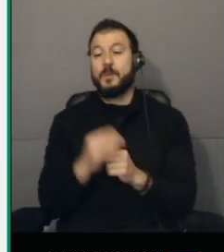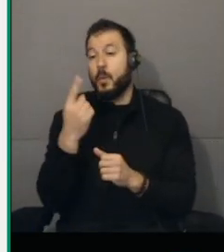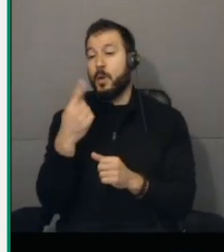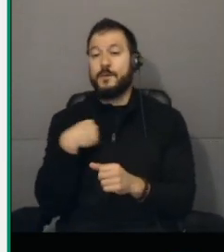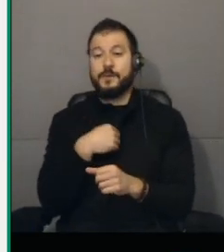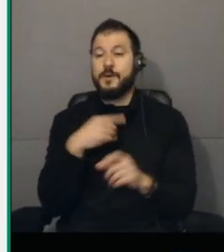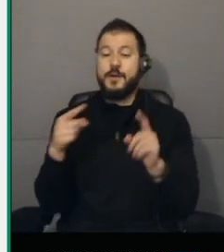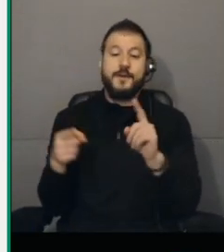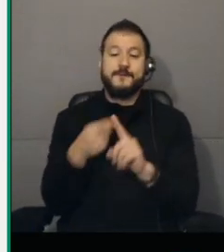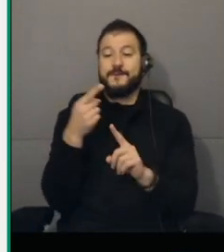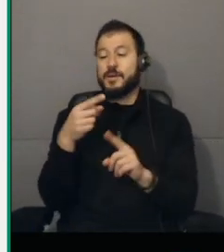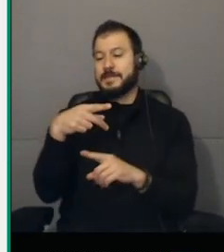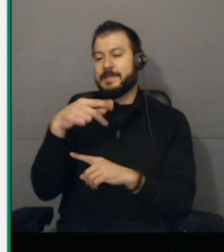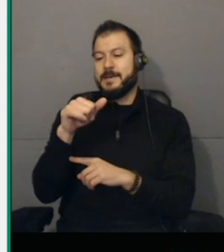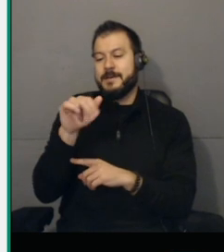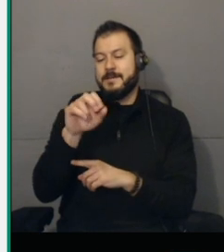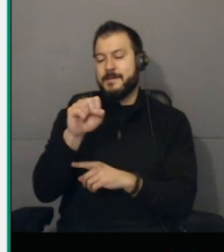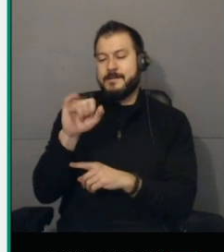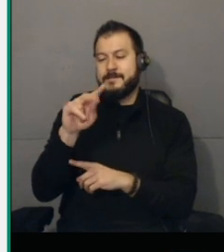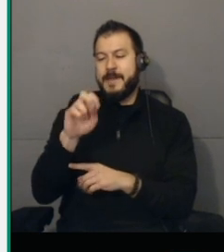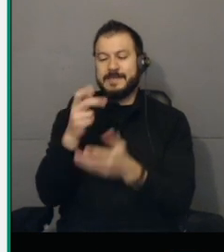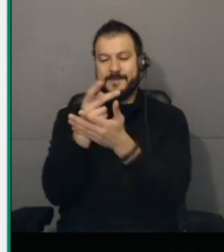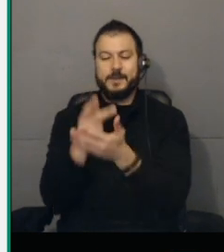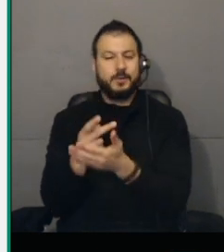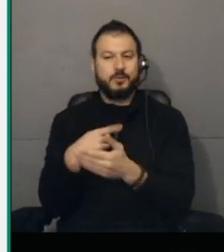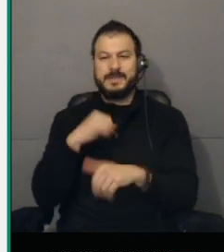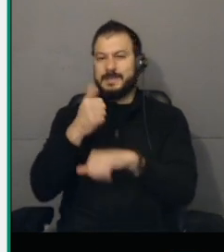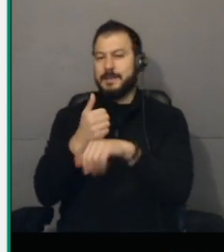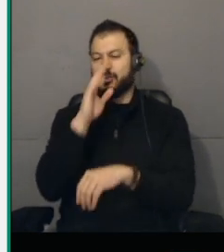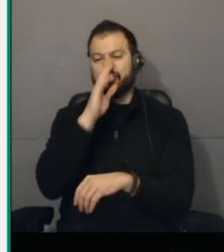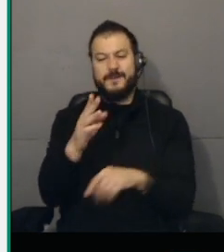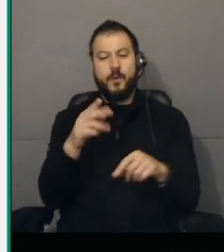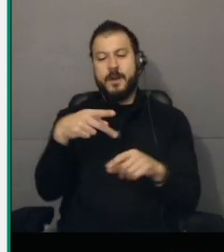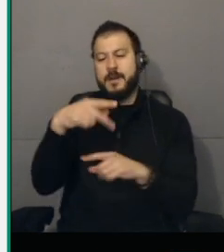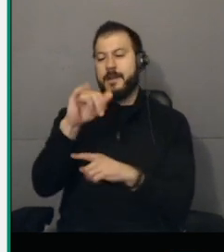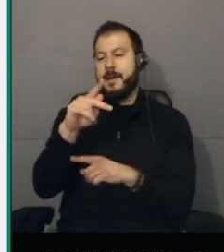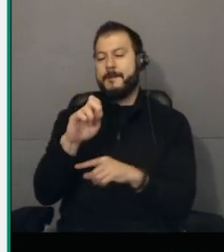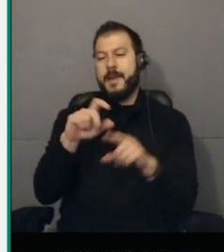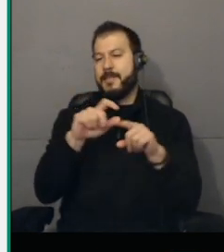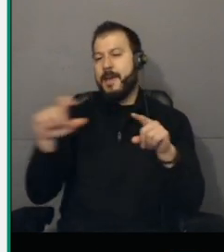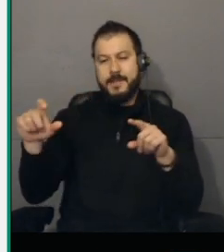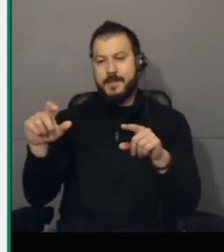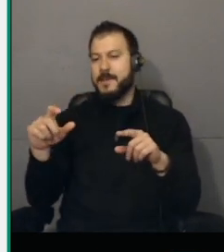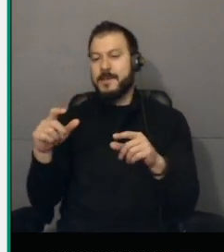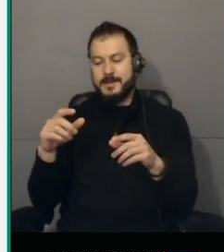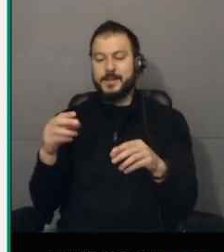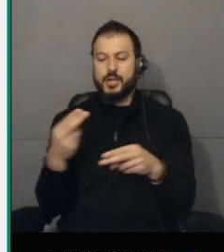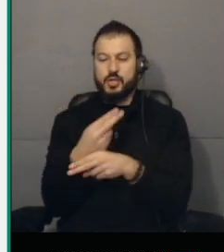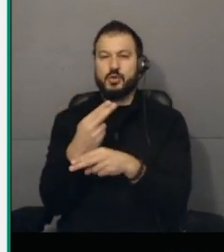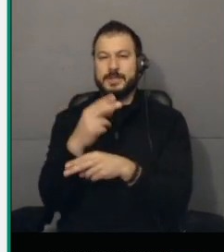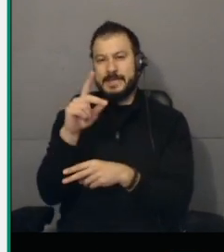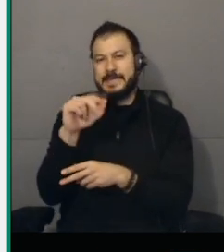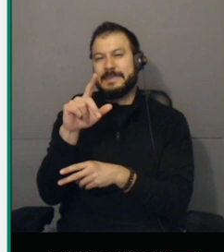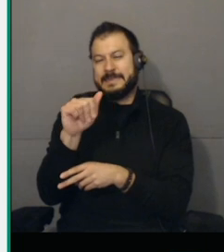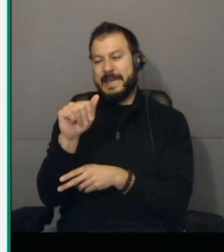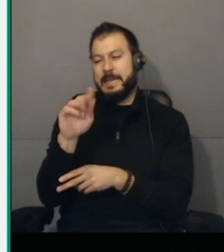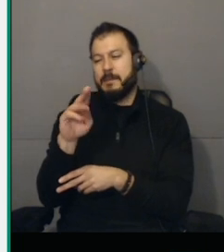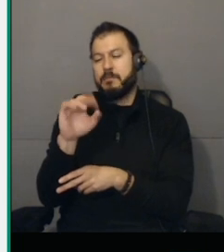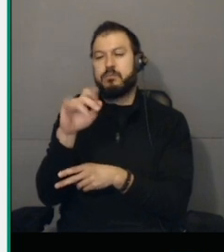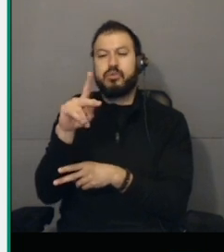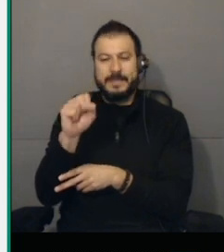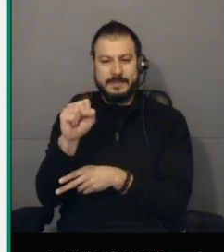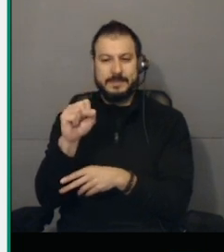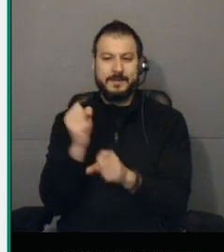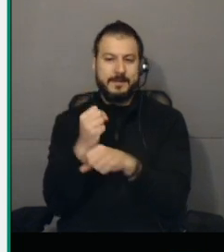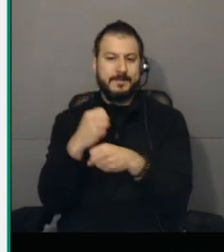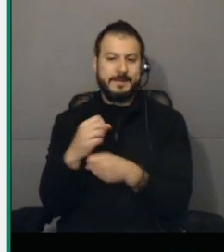As one of our first passive validation cases, we set up a straightforward pipeline that primarily leverages Databricks. We then created